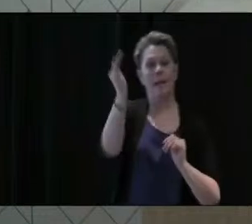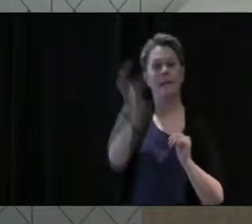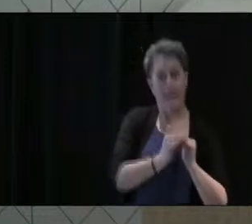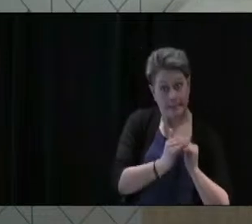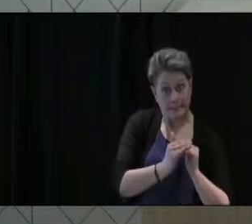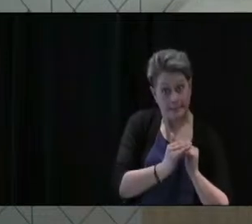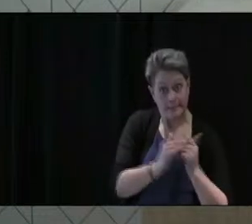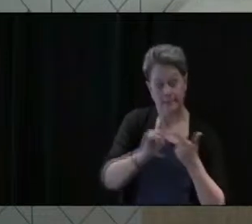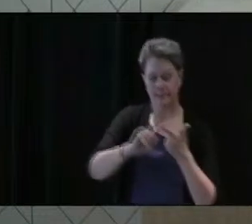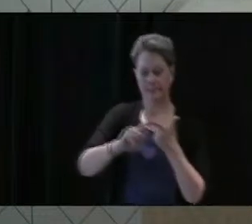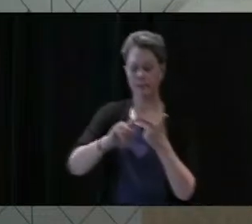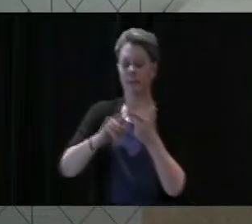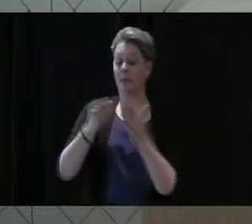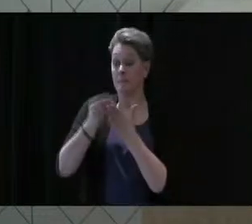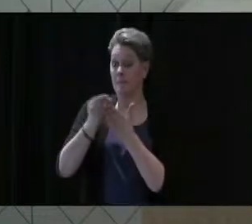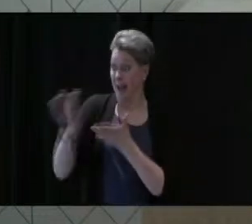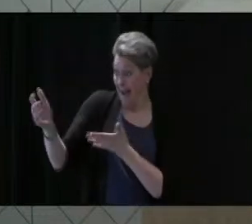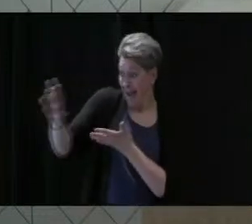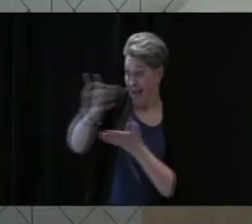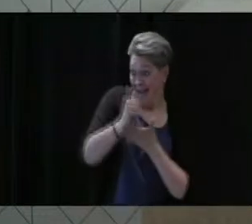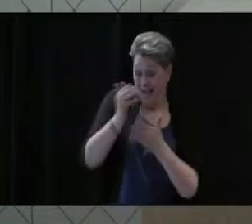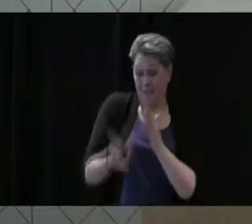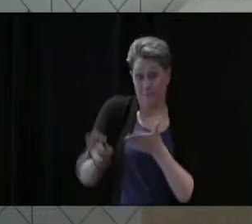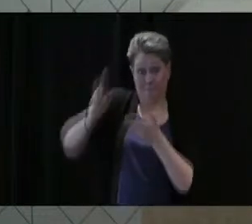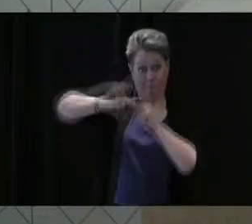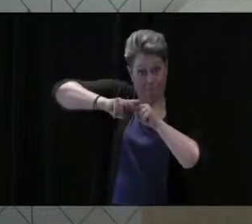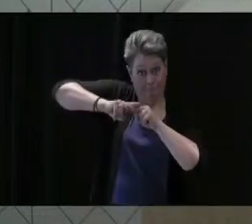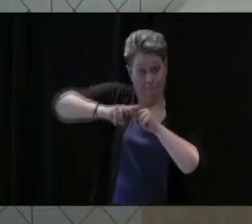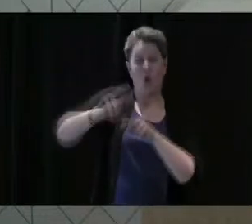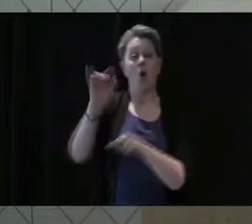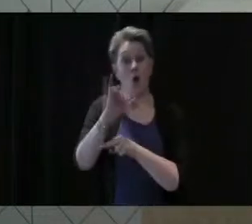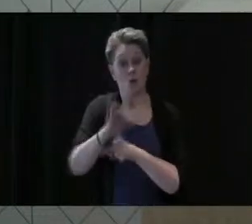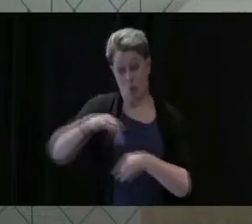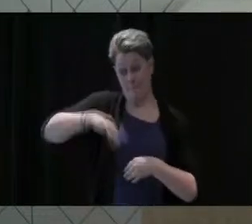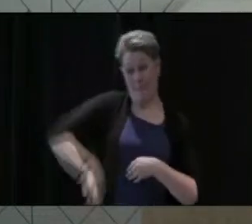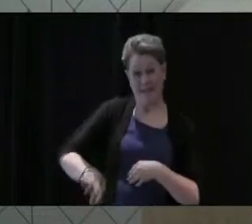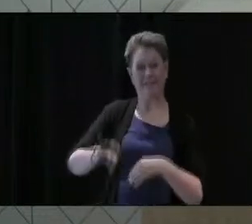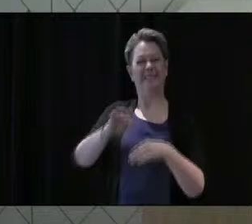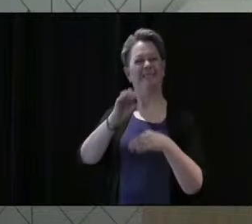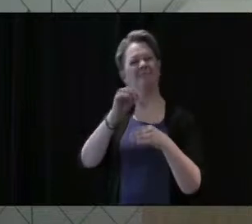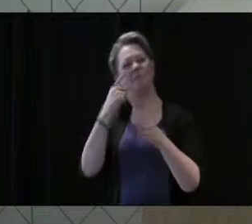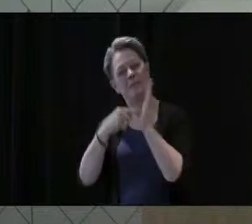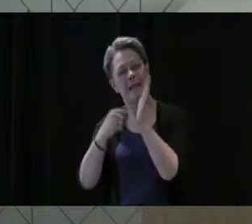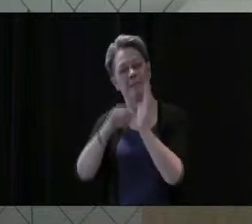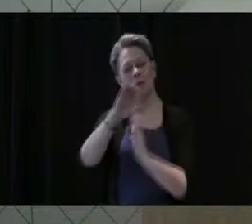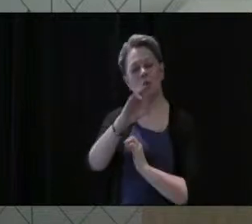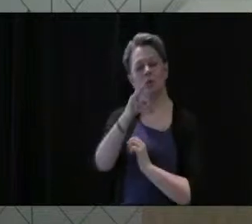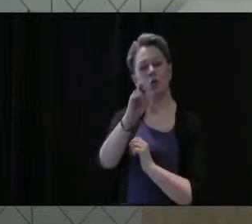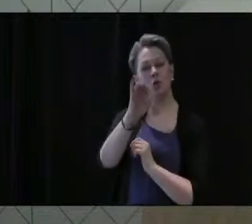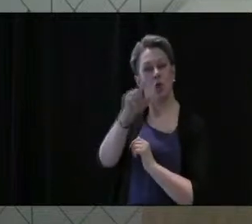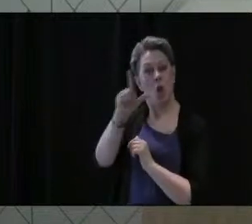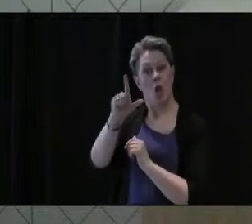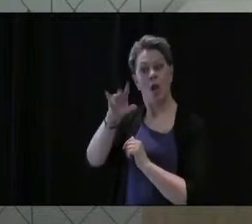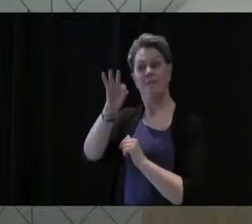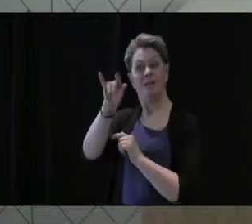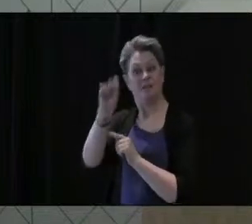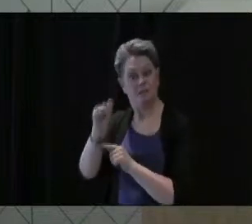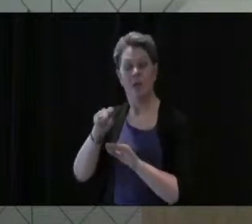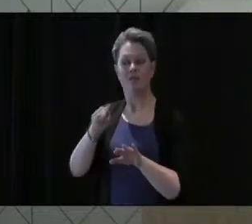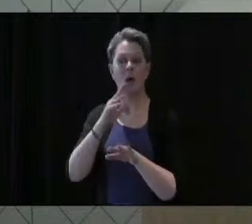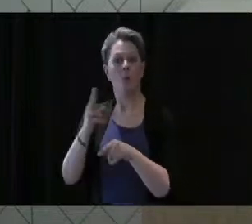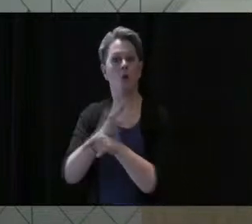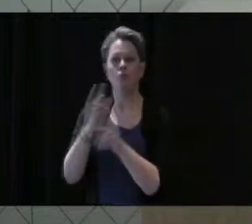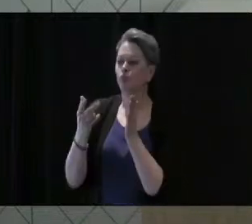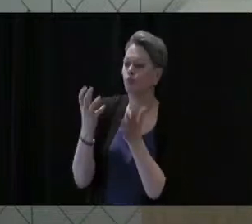revenue increases and better use of our assets, such that over the next 5 years, we